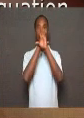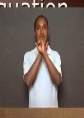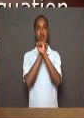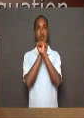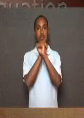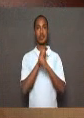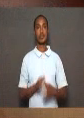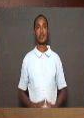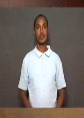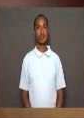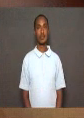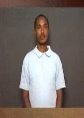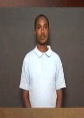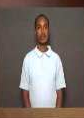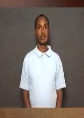Time's up.